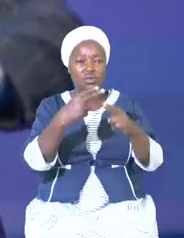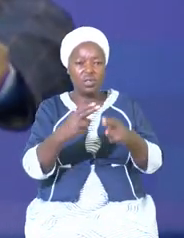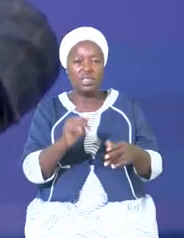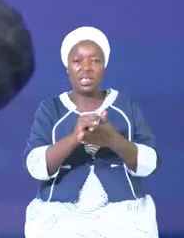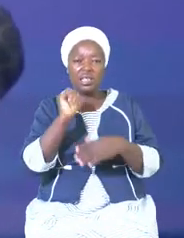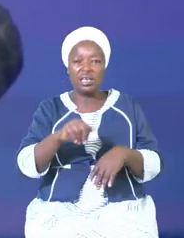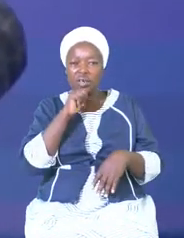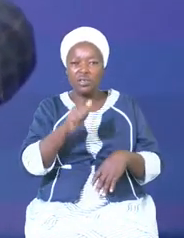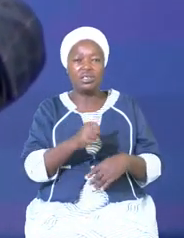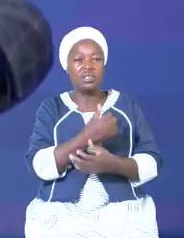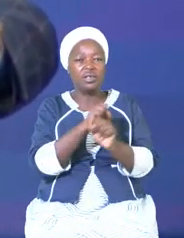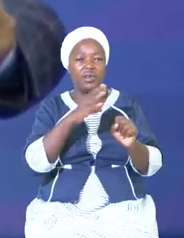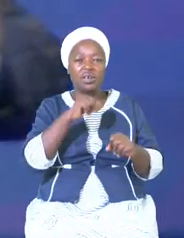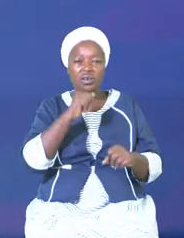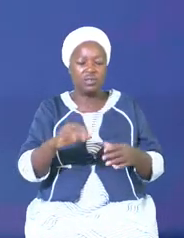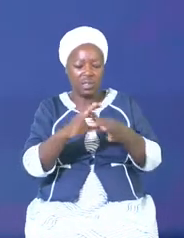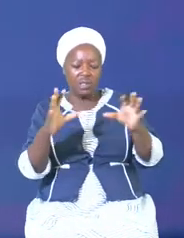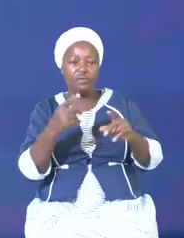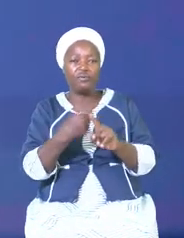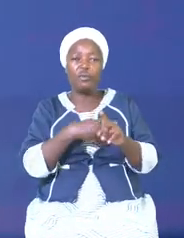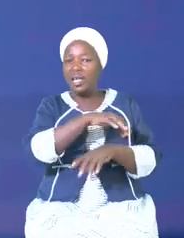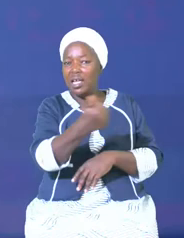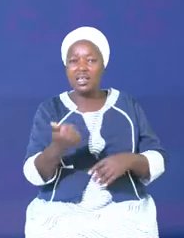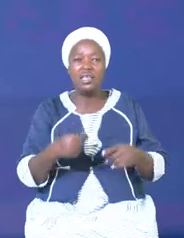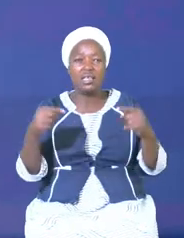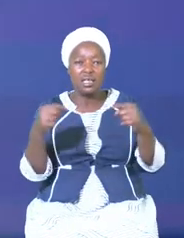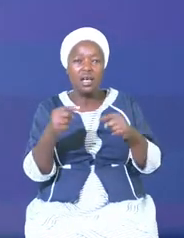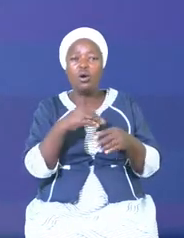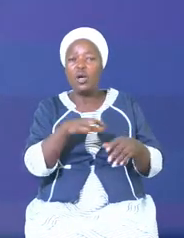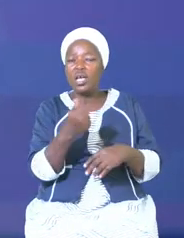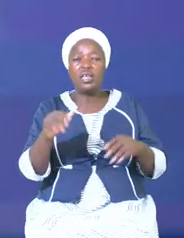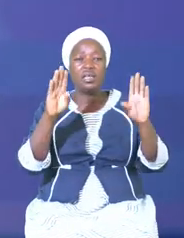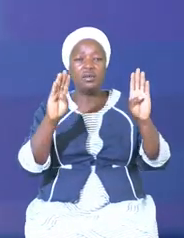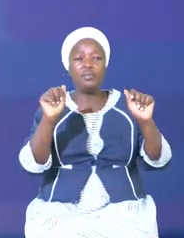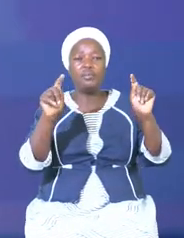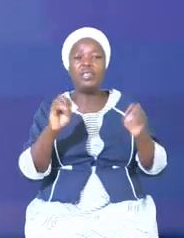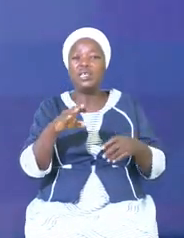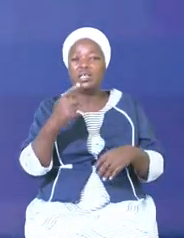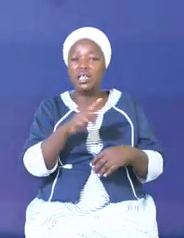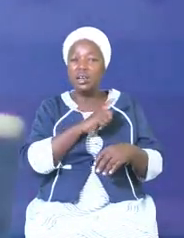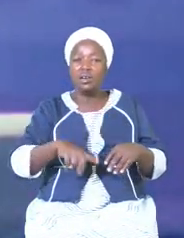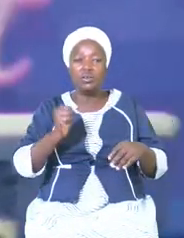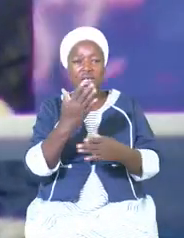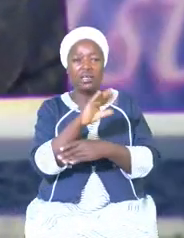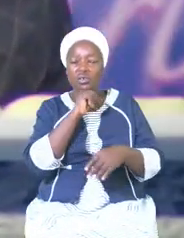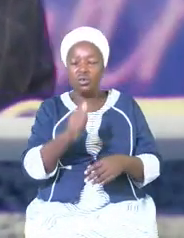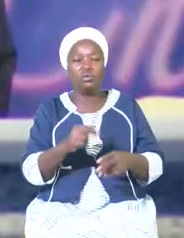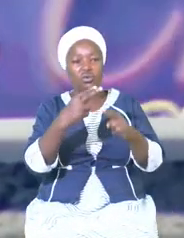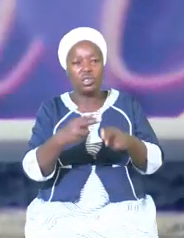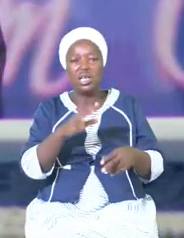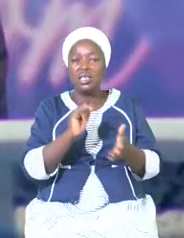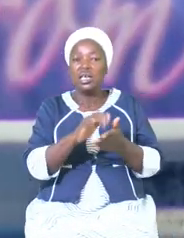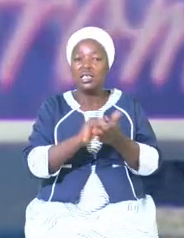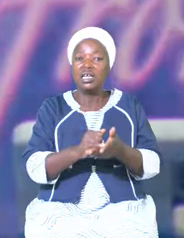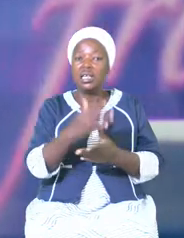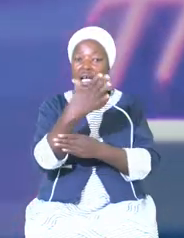cannot disengage you from any bait. The Lord's hand is not shortened, that hand, the